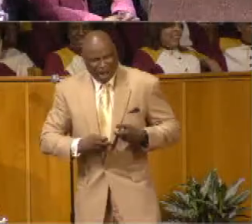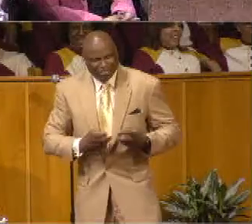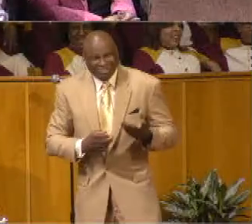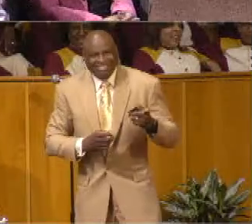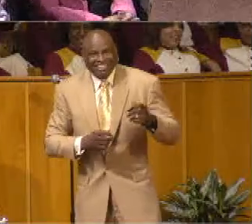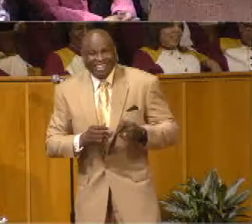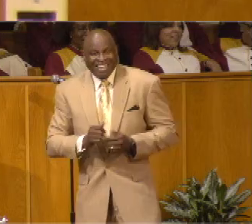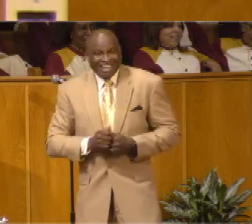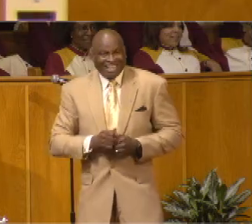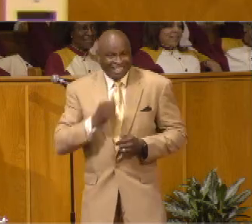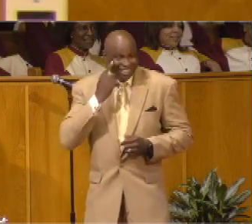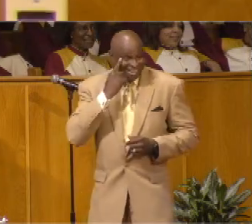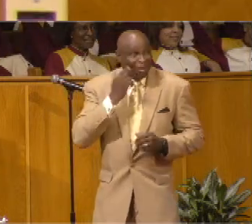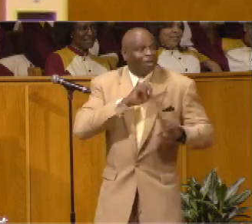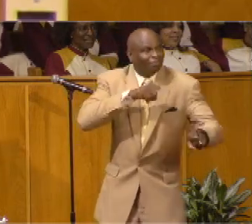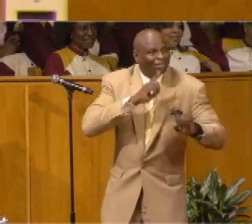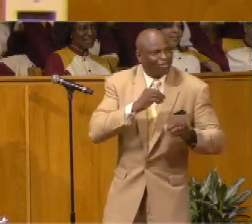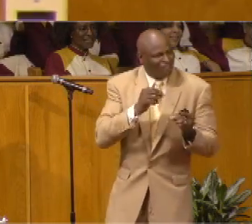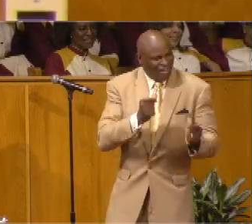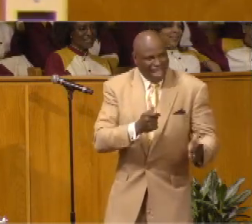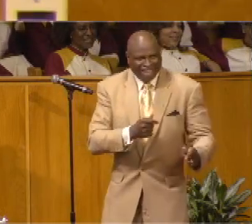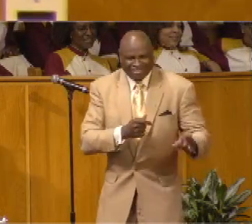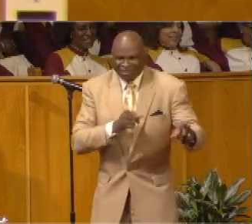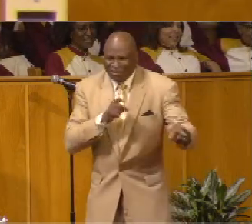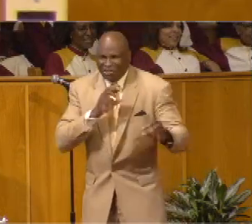You knew that one too quick. You knew that one too quick.